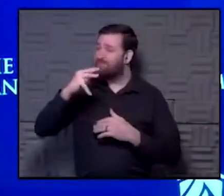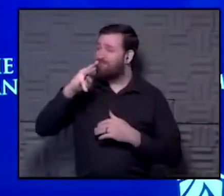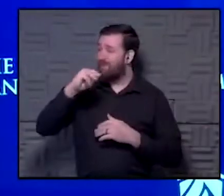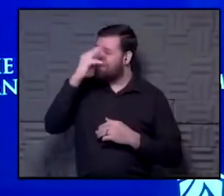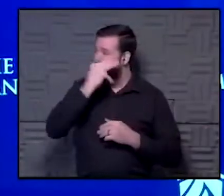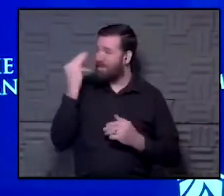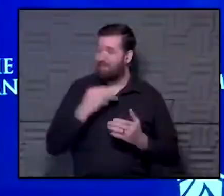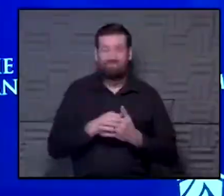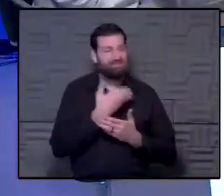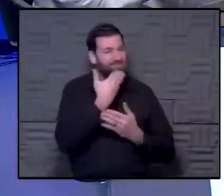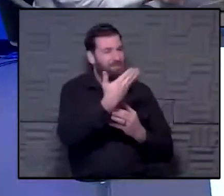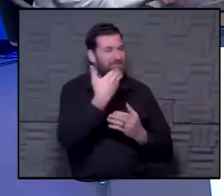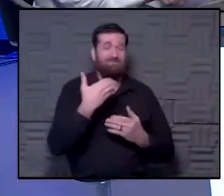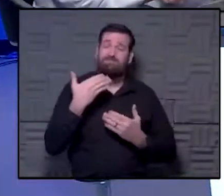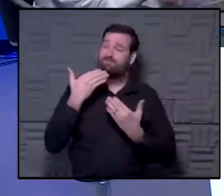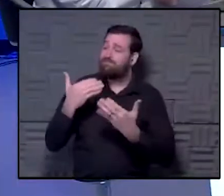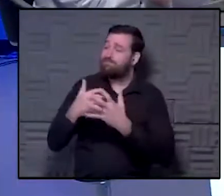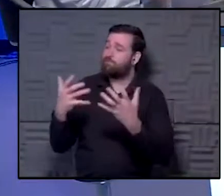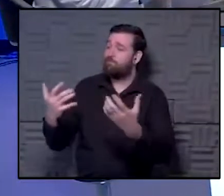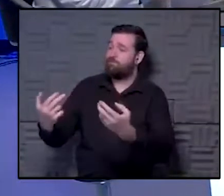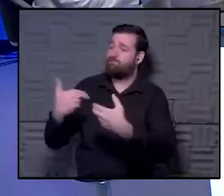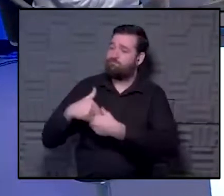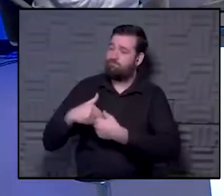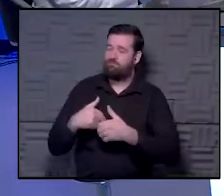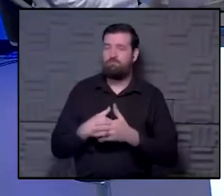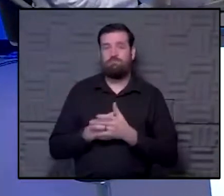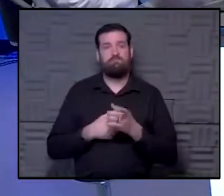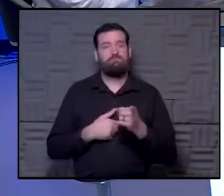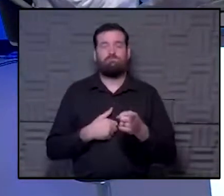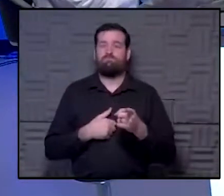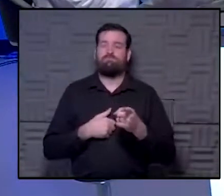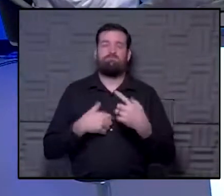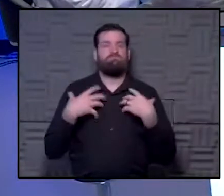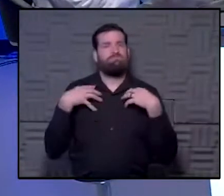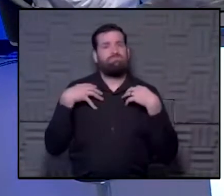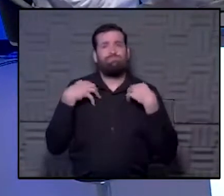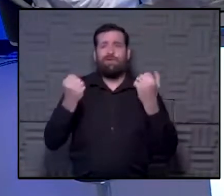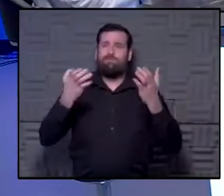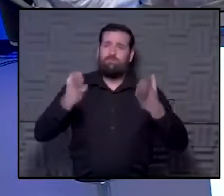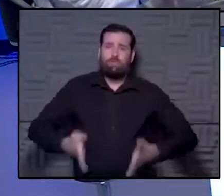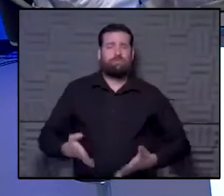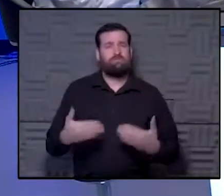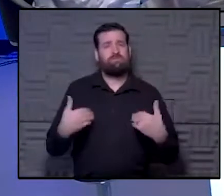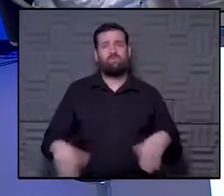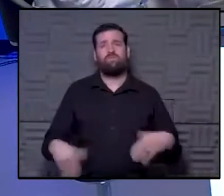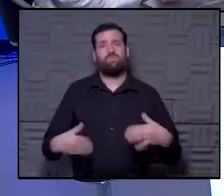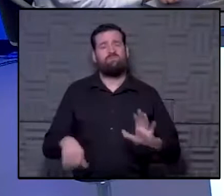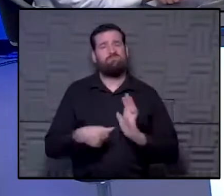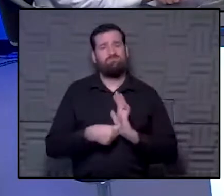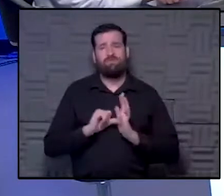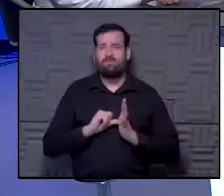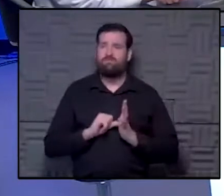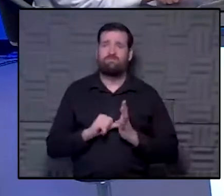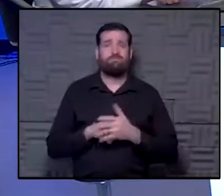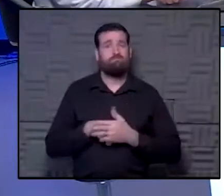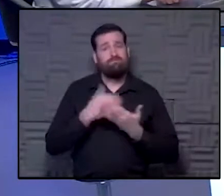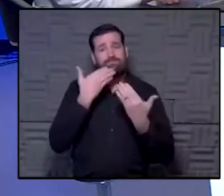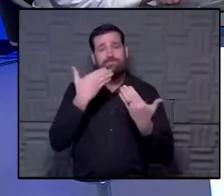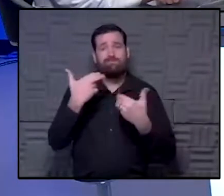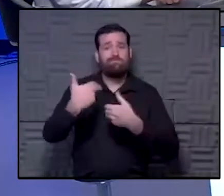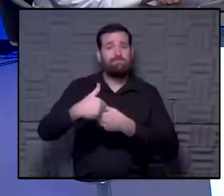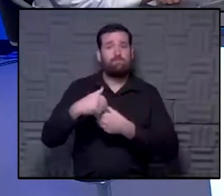Good morning. Thank you so much for being here. And you are a brave person. This is impressive to me. Thank you for being on the